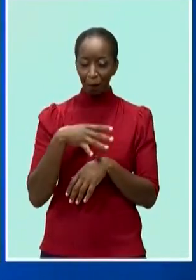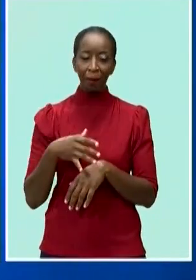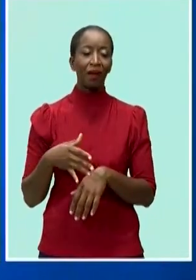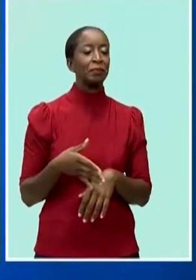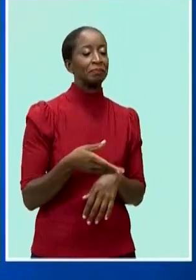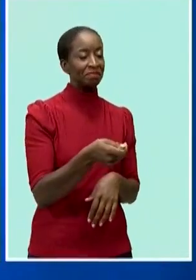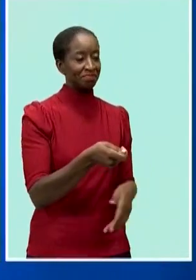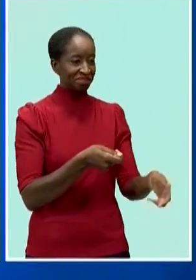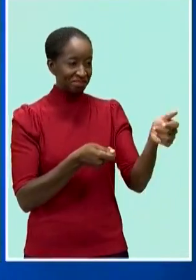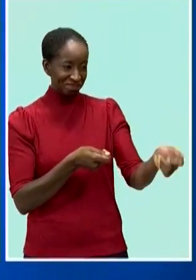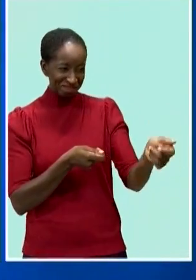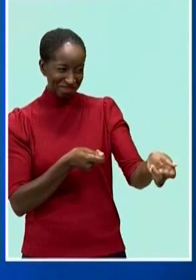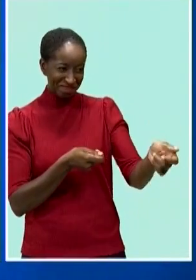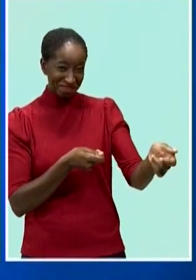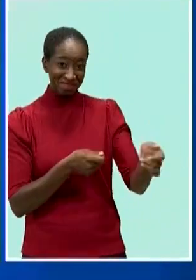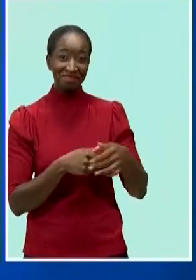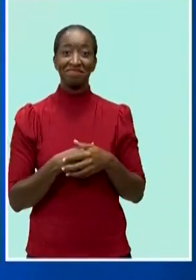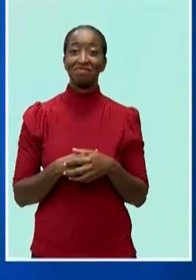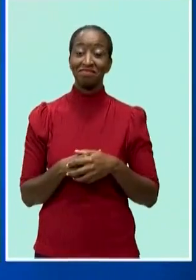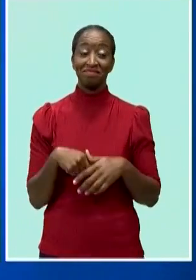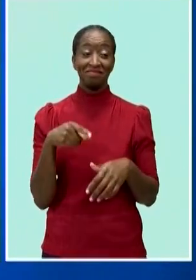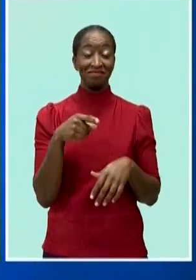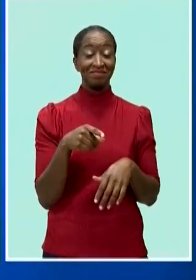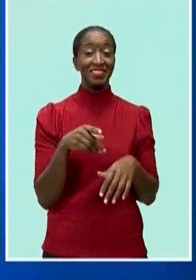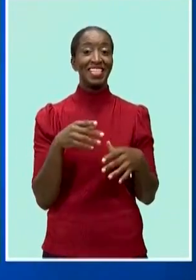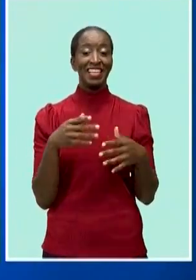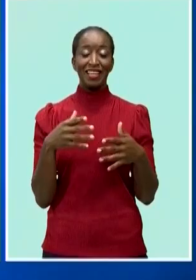third largest lottery amount in US history.